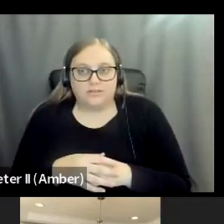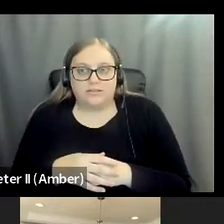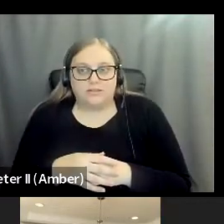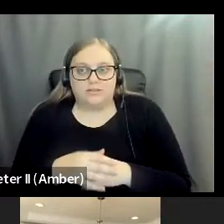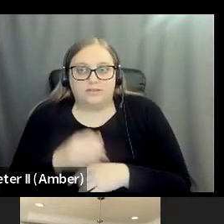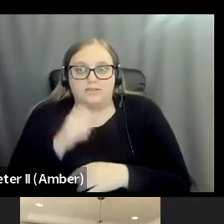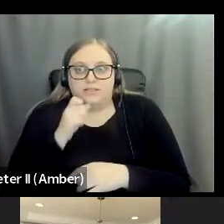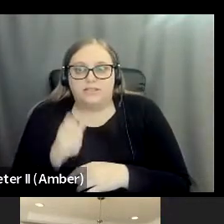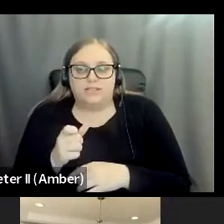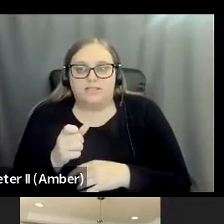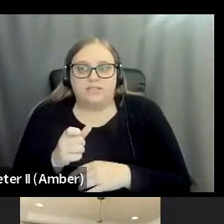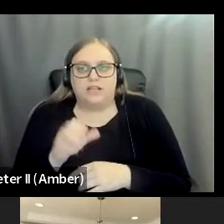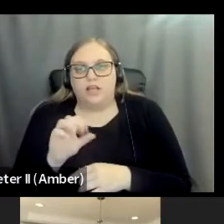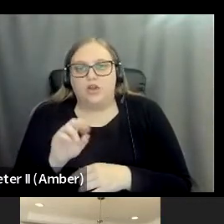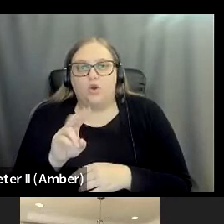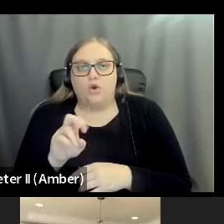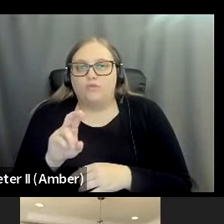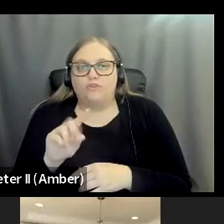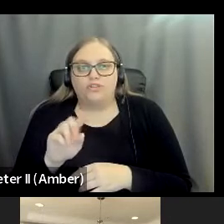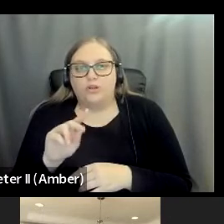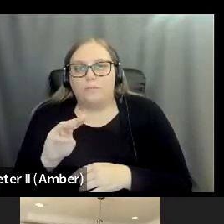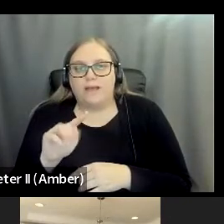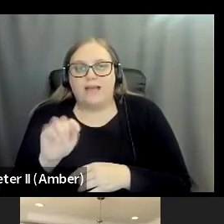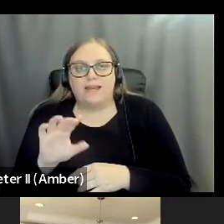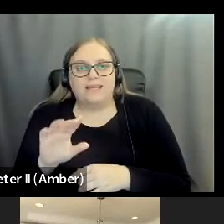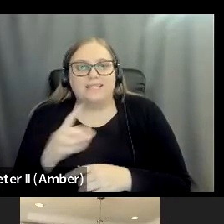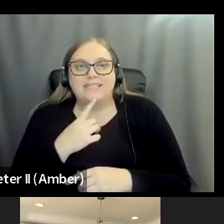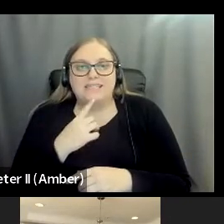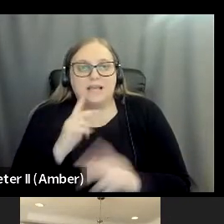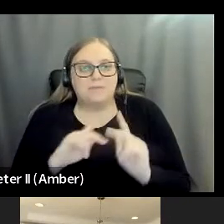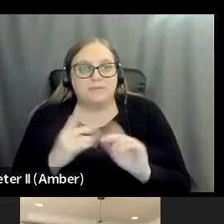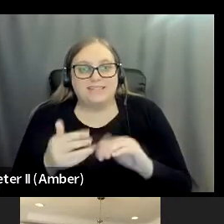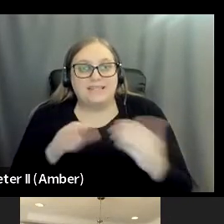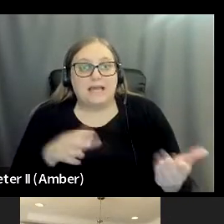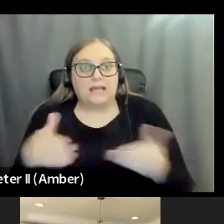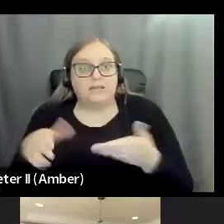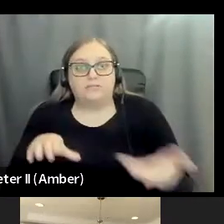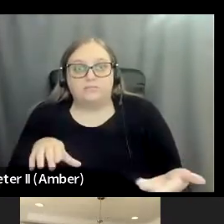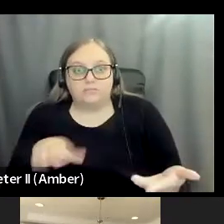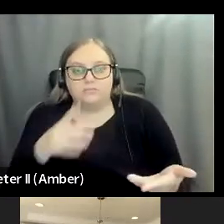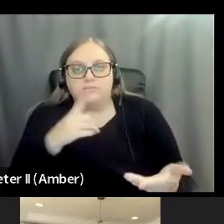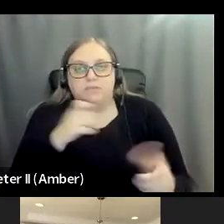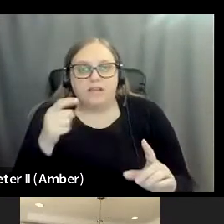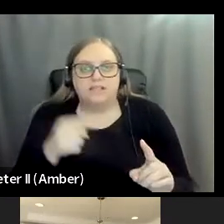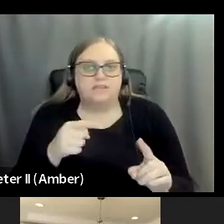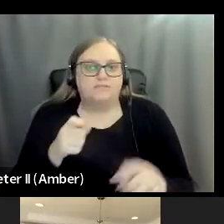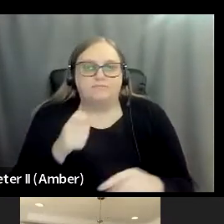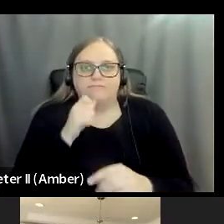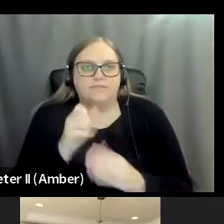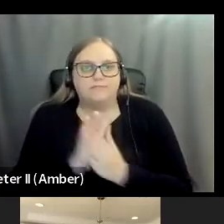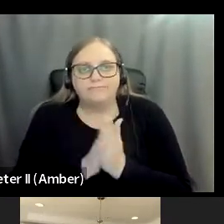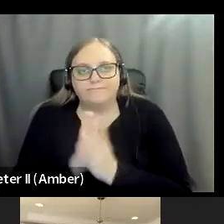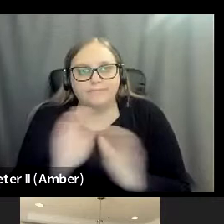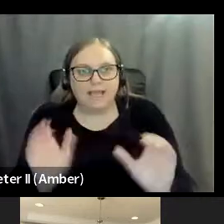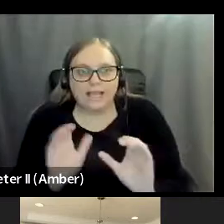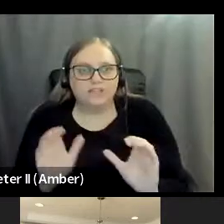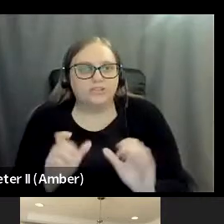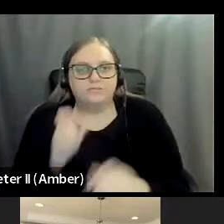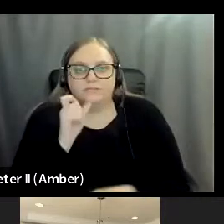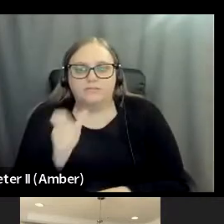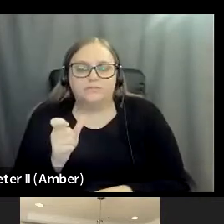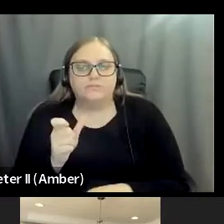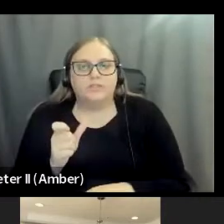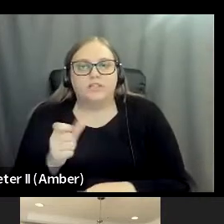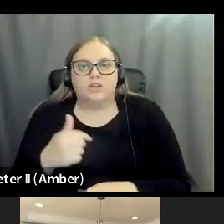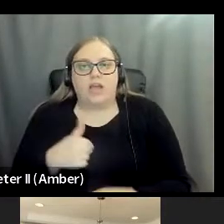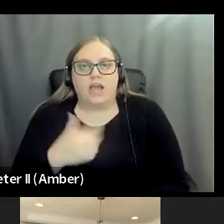It's not over dramatic to say people are dying as a result of inaction. And so